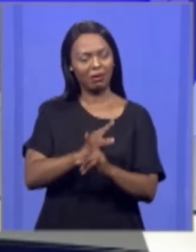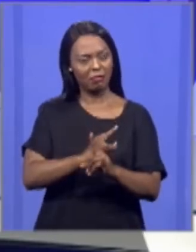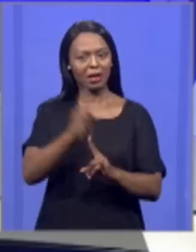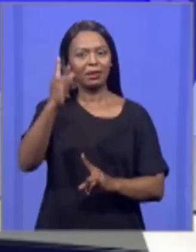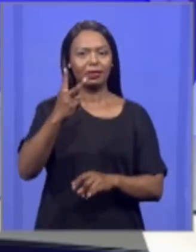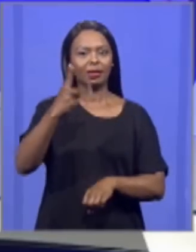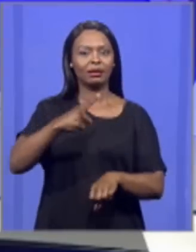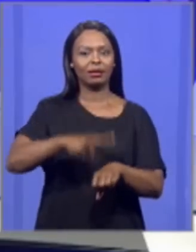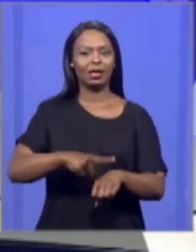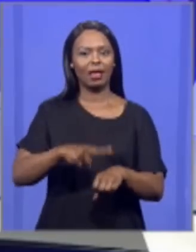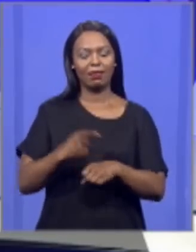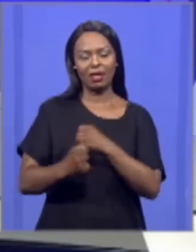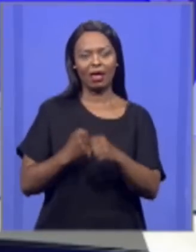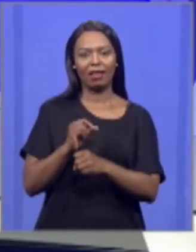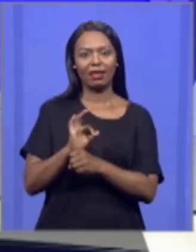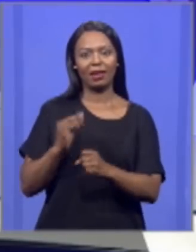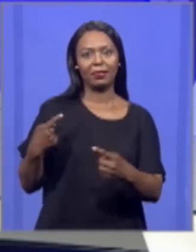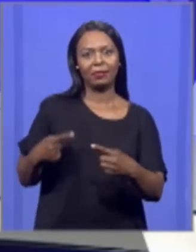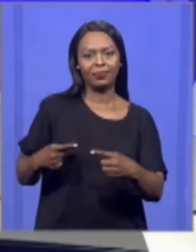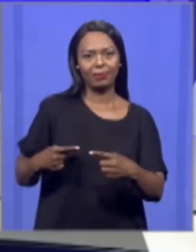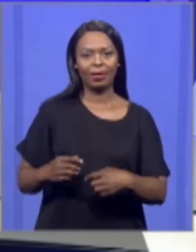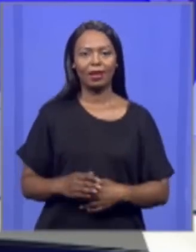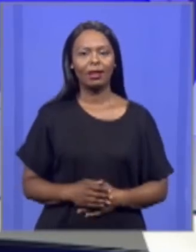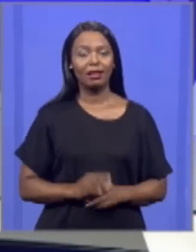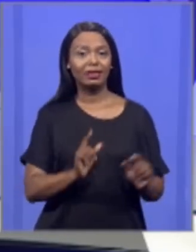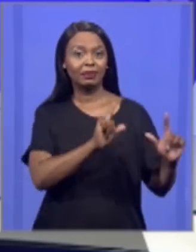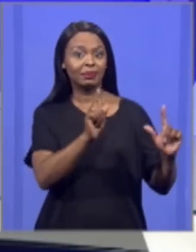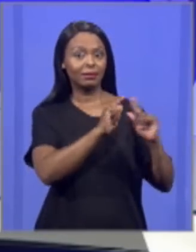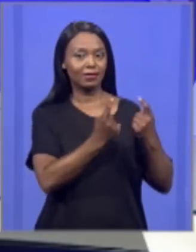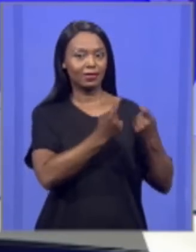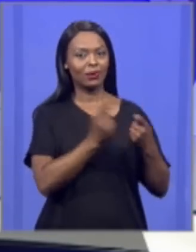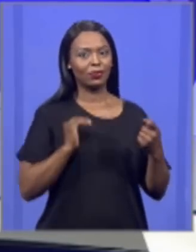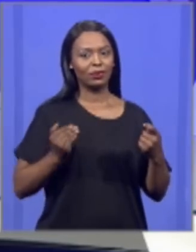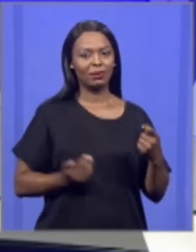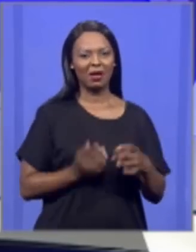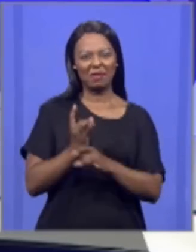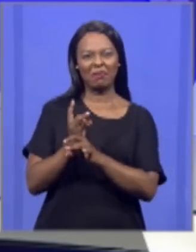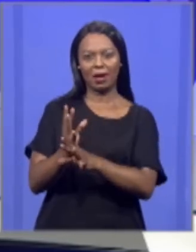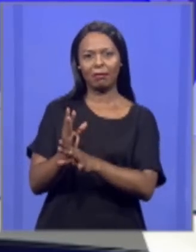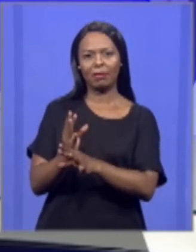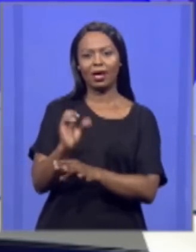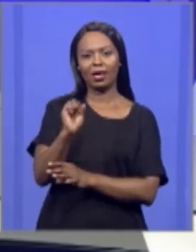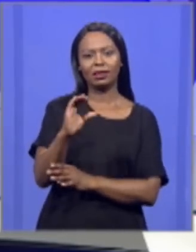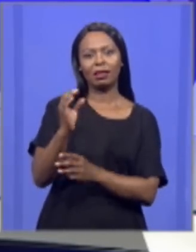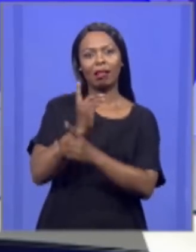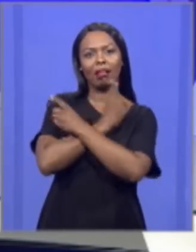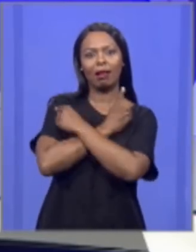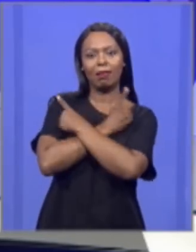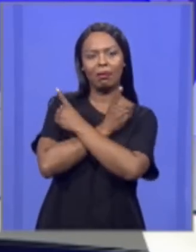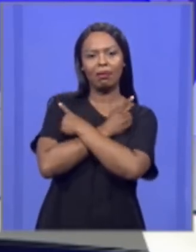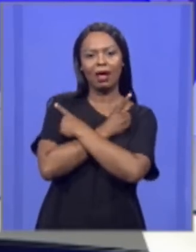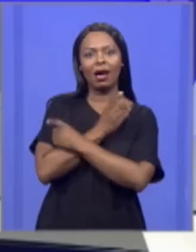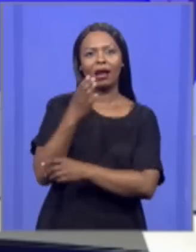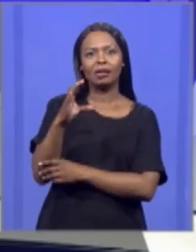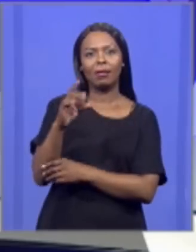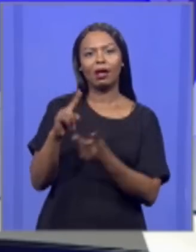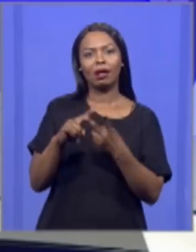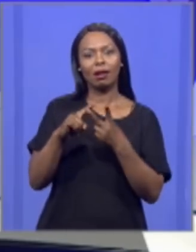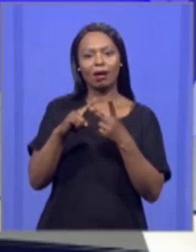bobedi mengwageng e meraro. The Brazilians e fentše Sporting Club Casablanca ya Morocco gomme ya